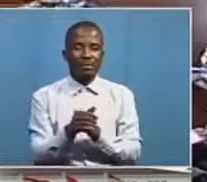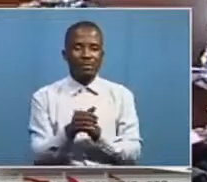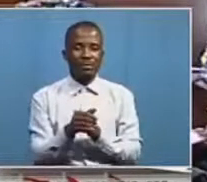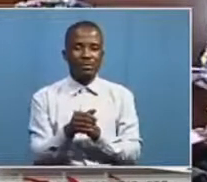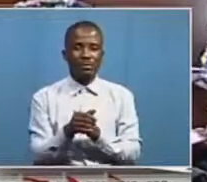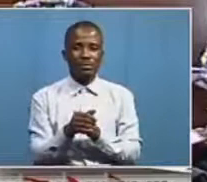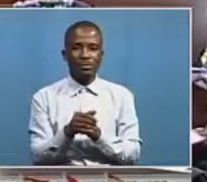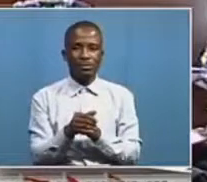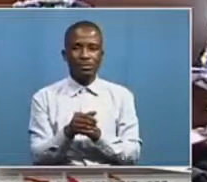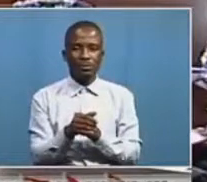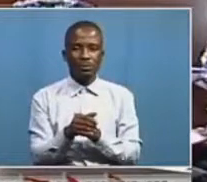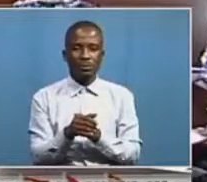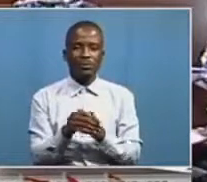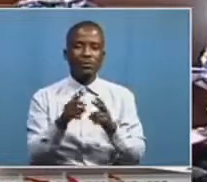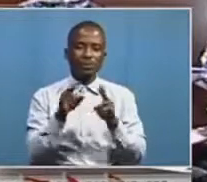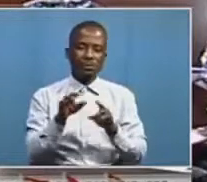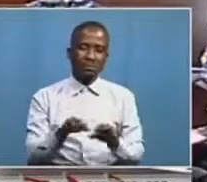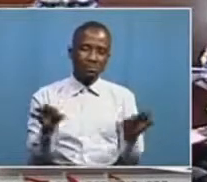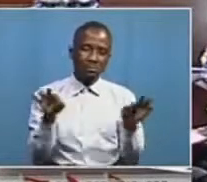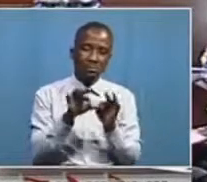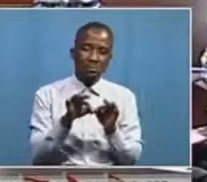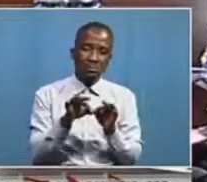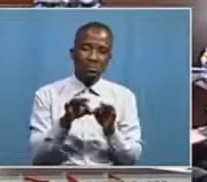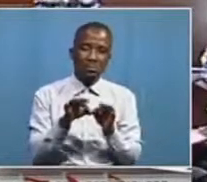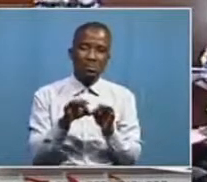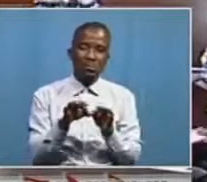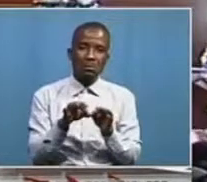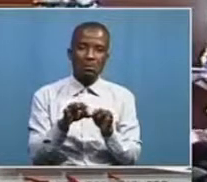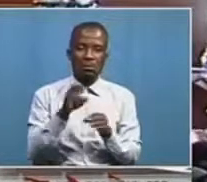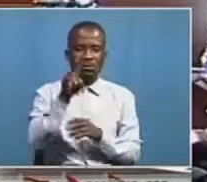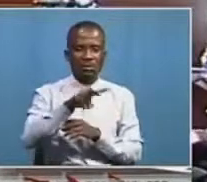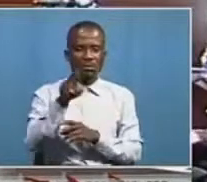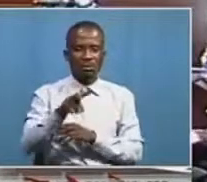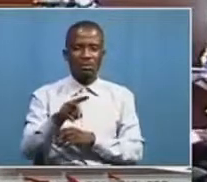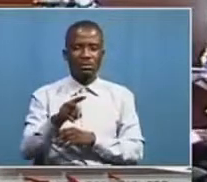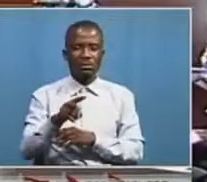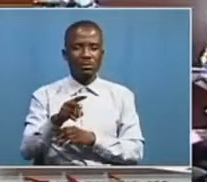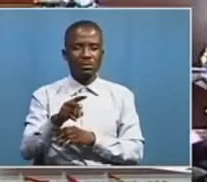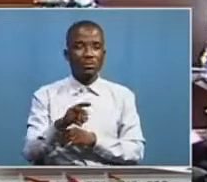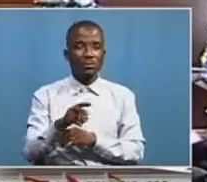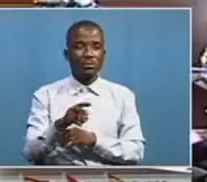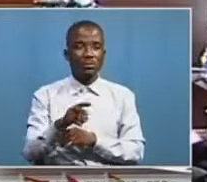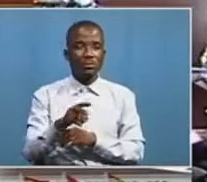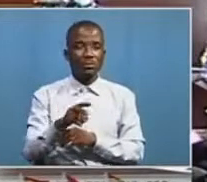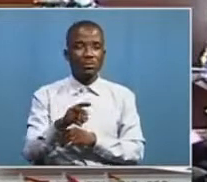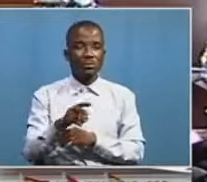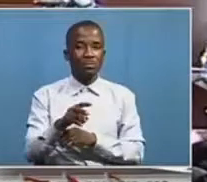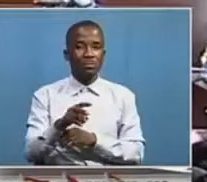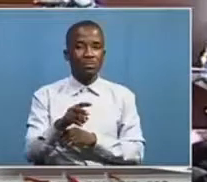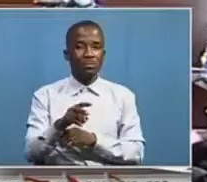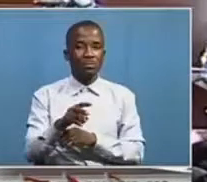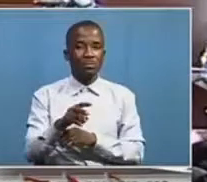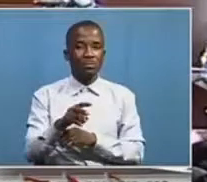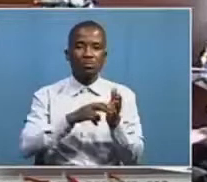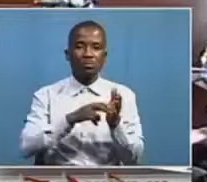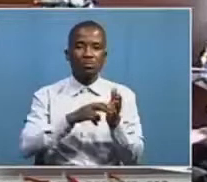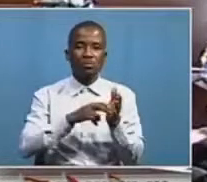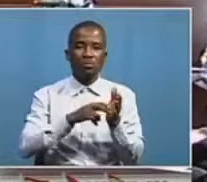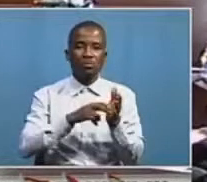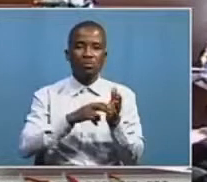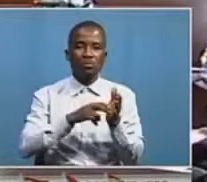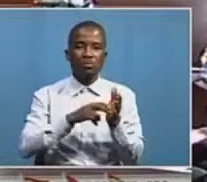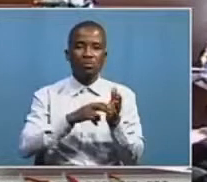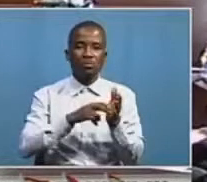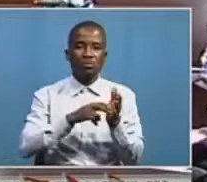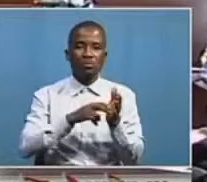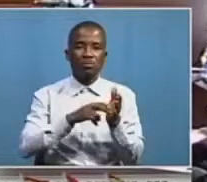quote. It is important to make reference to Section 22 of the Interpretation Act 2009, Act 792,